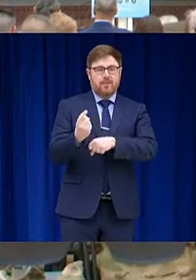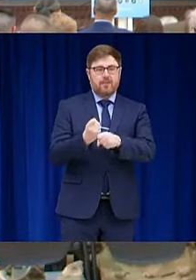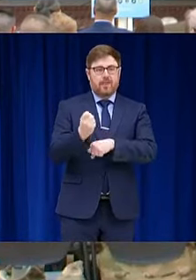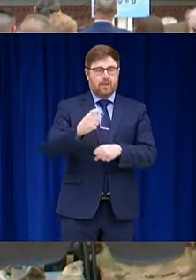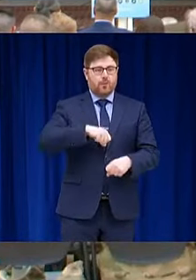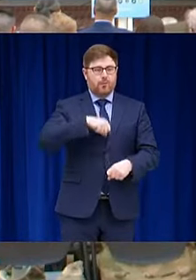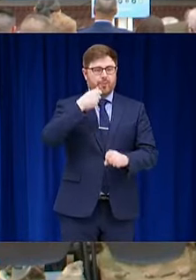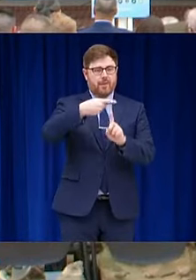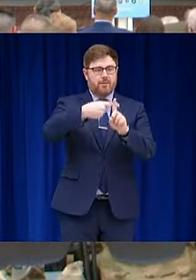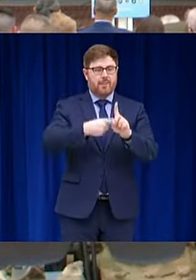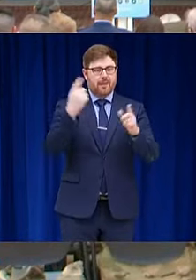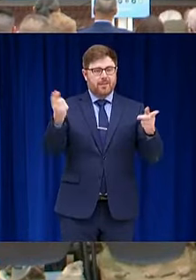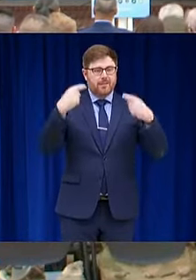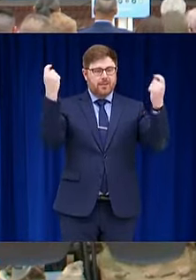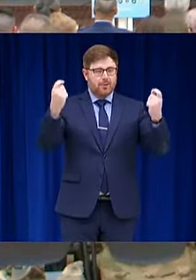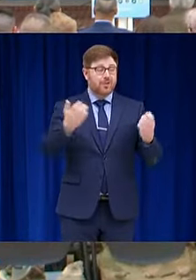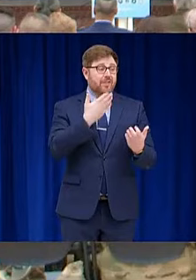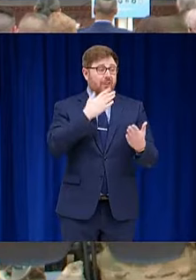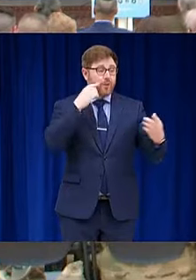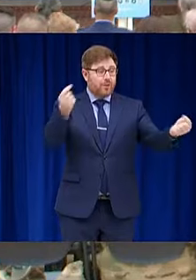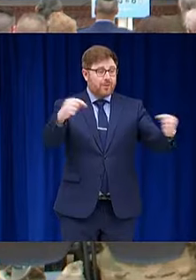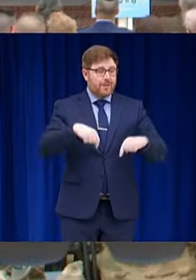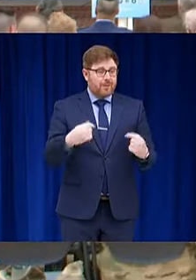Thank you all for joining us today.